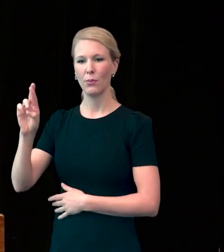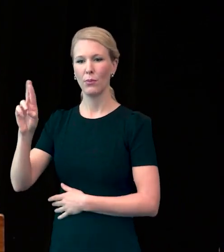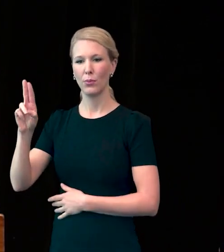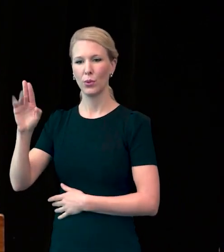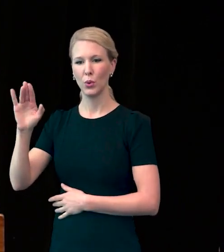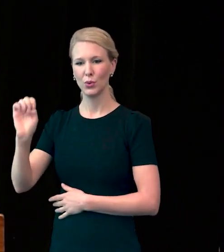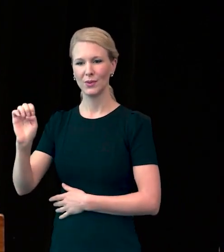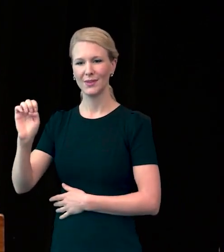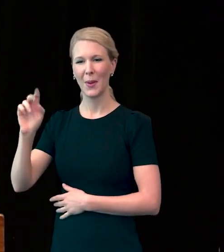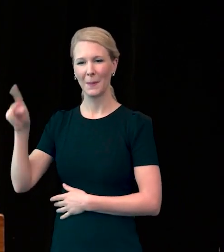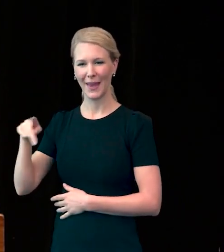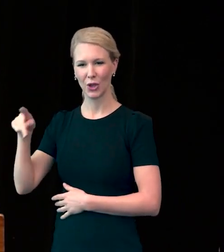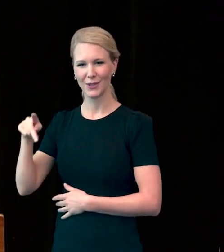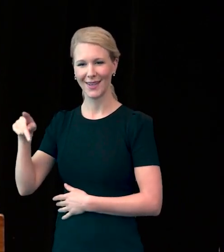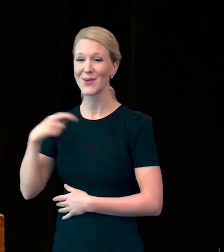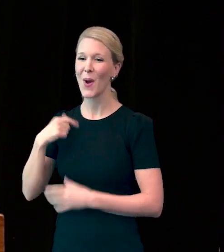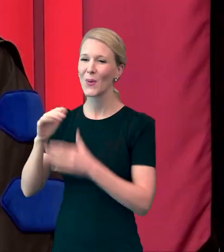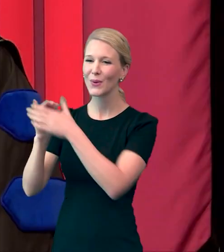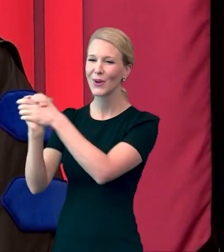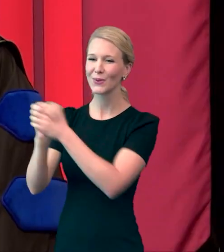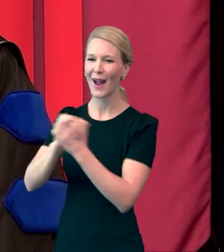by Dean Bruce Pinkleton.